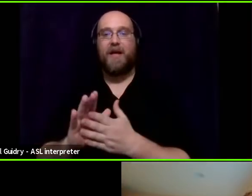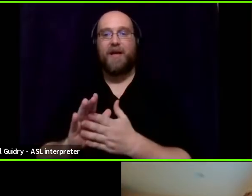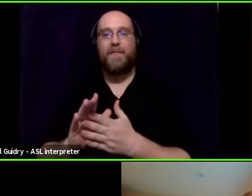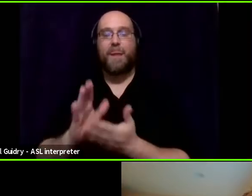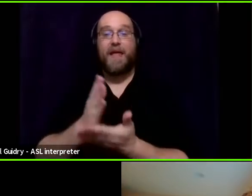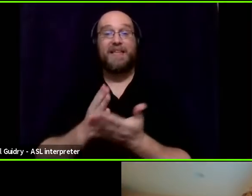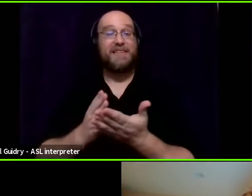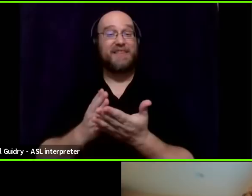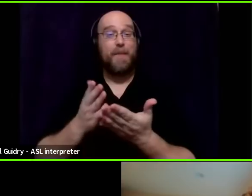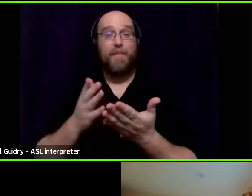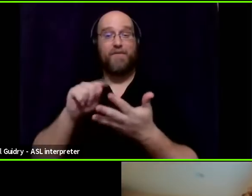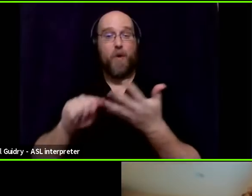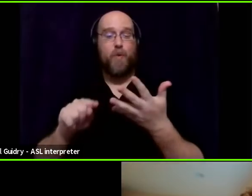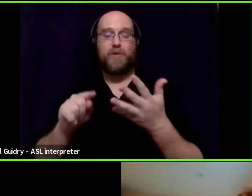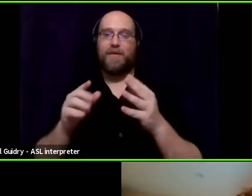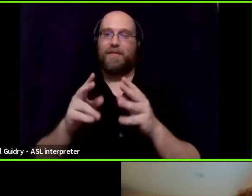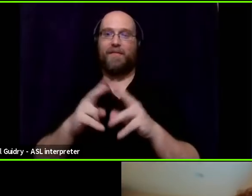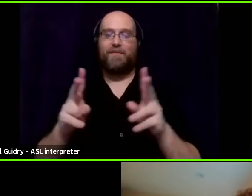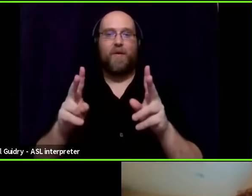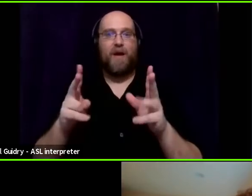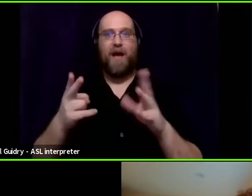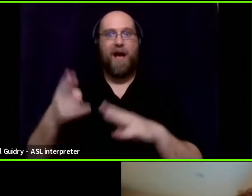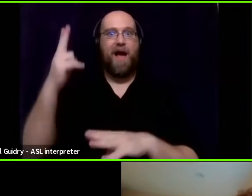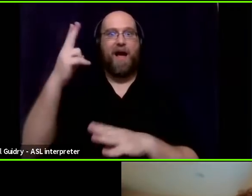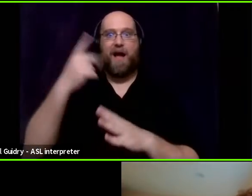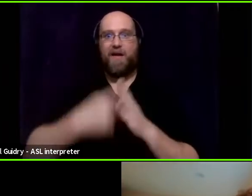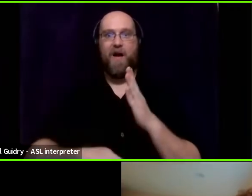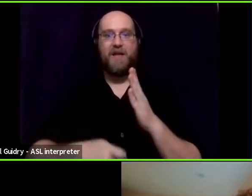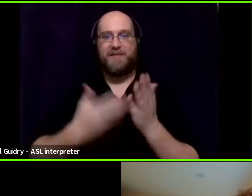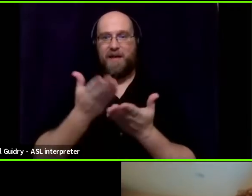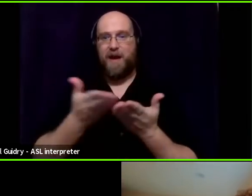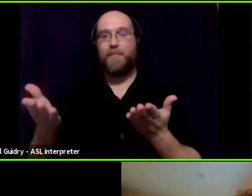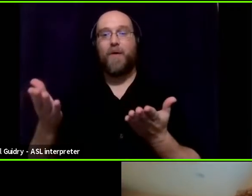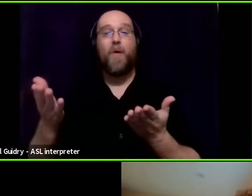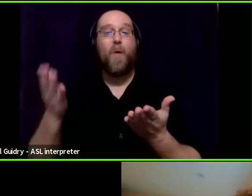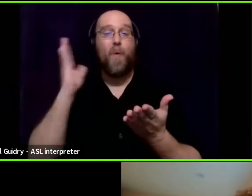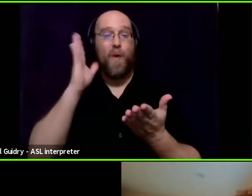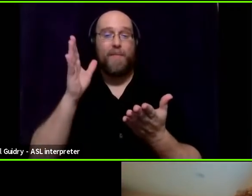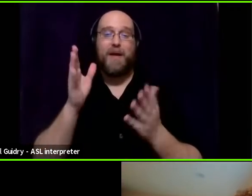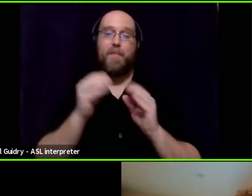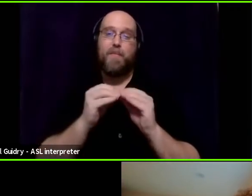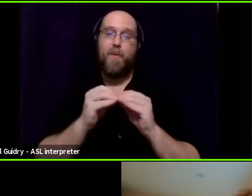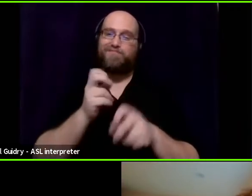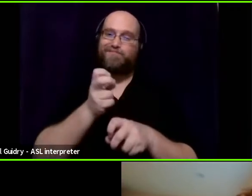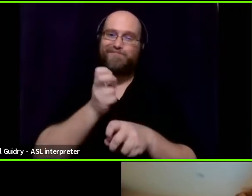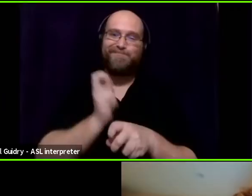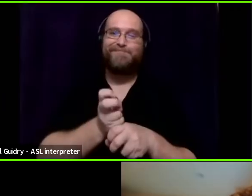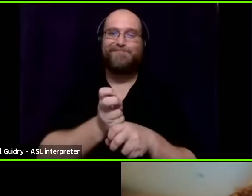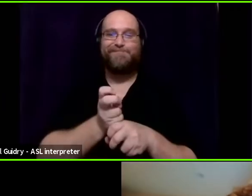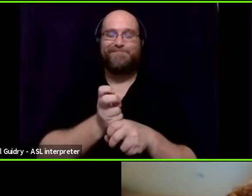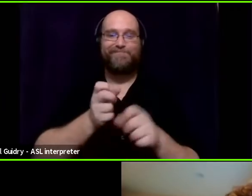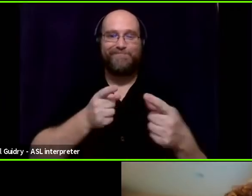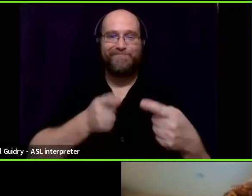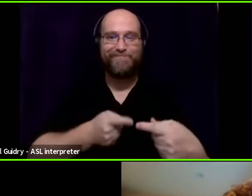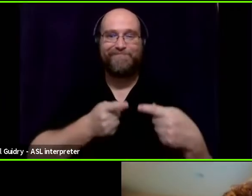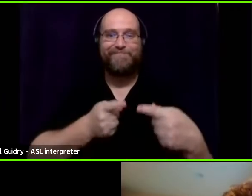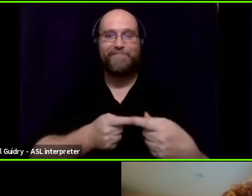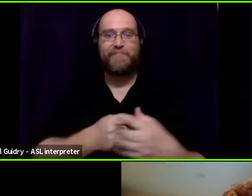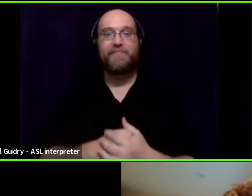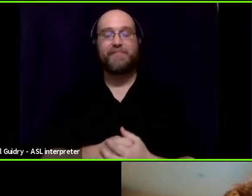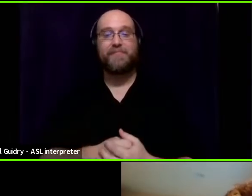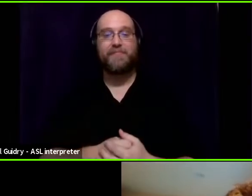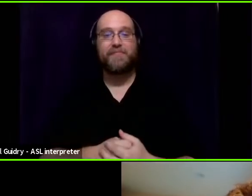cost items, and it is going to be a tougher, bigger lift. In terms of the